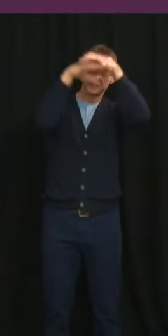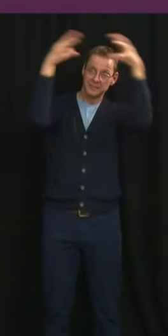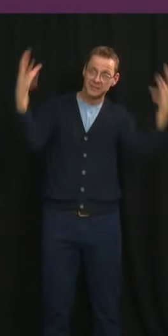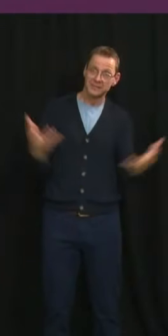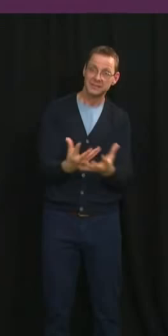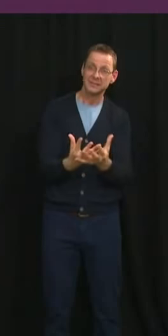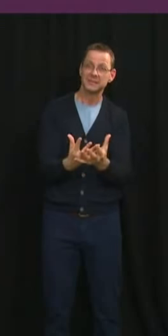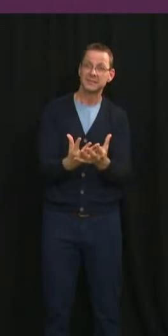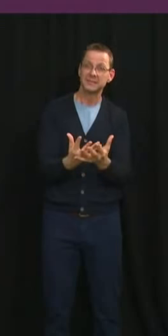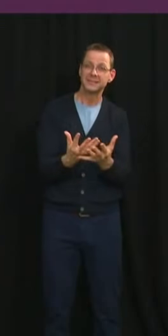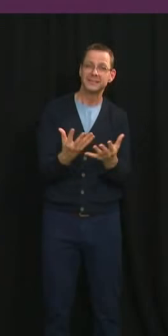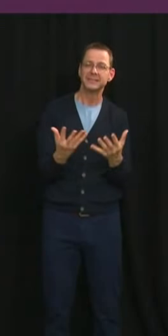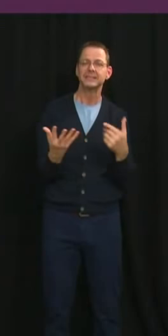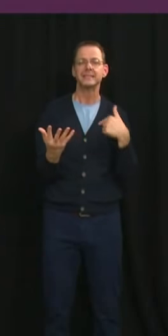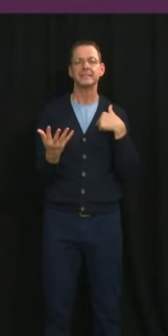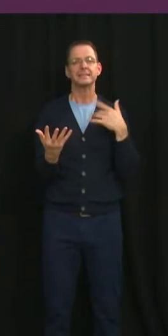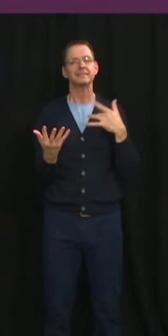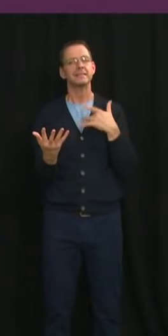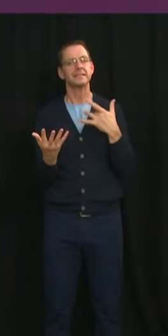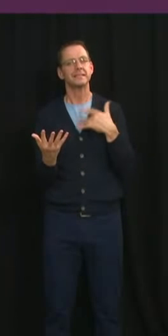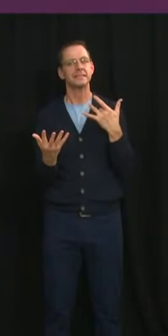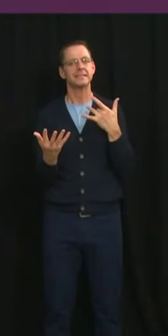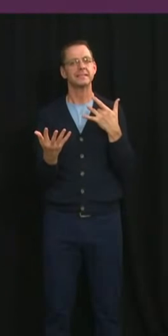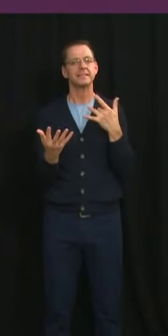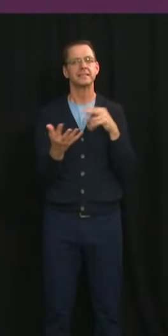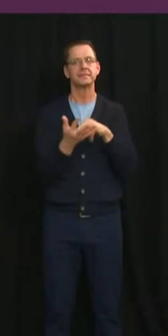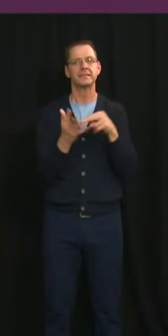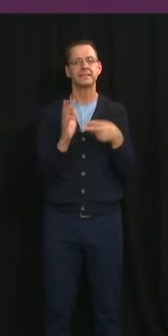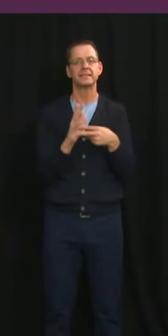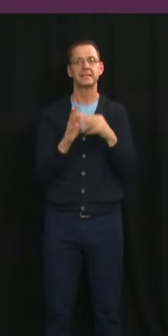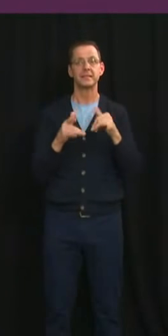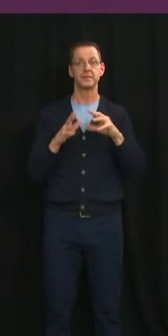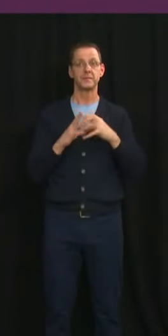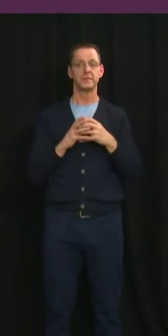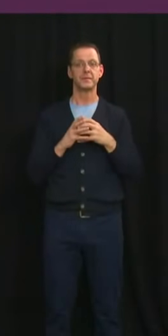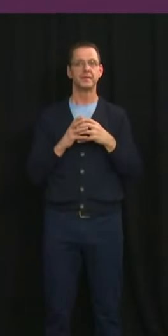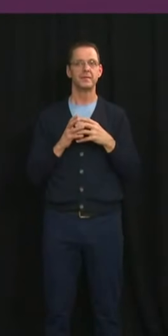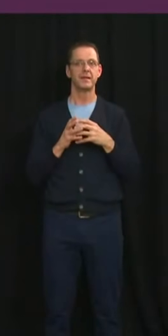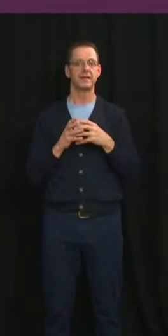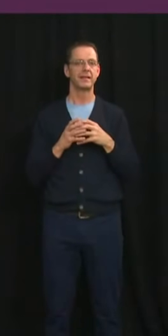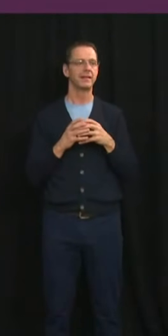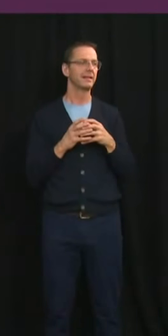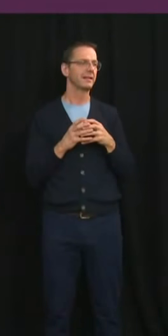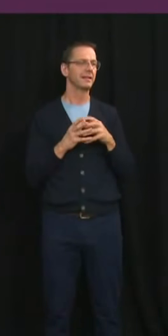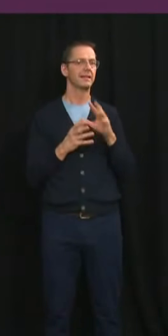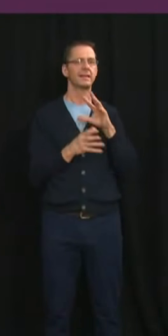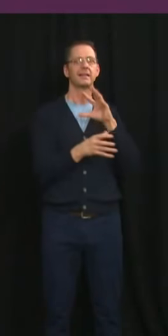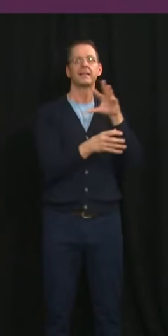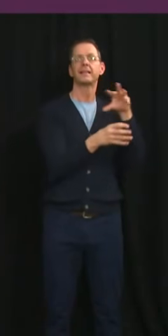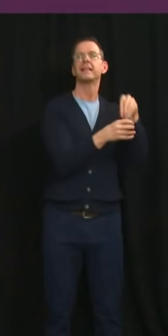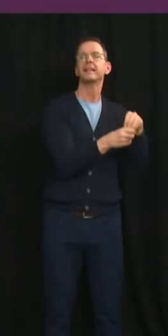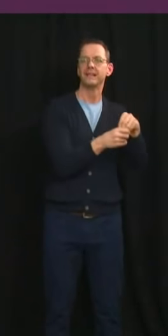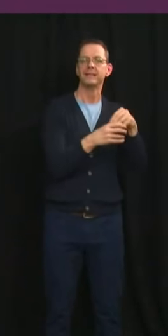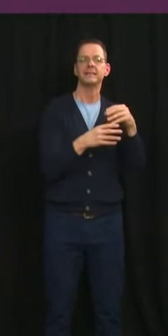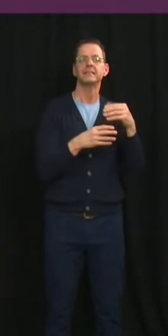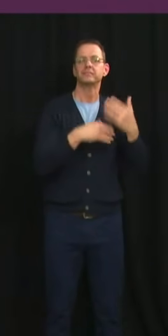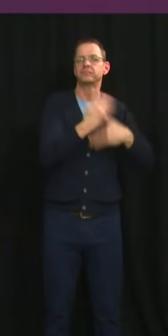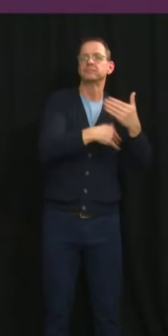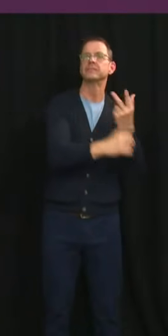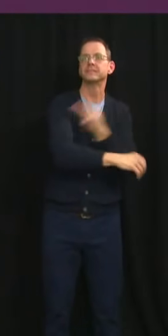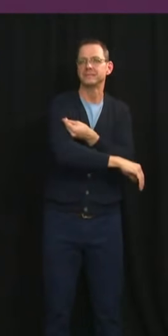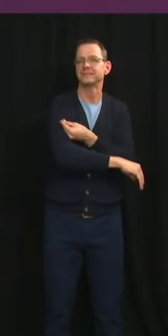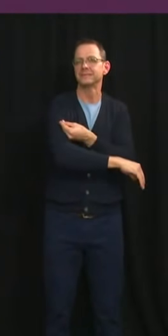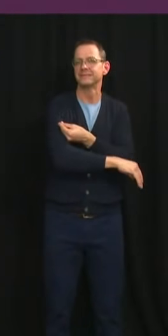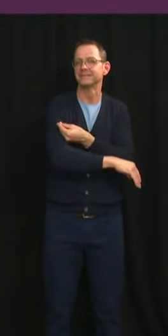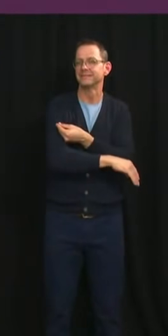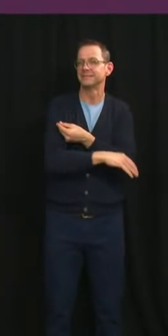basically our 75% target at the end of the day. Dr. Hinshaw, do you want to add anything about vaccine hesitancy? The